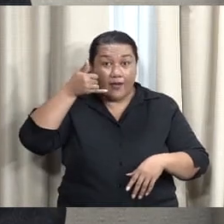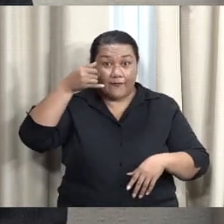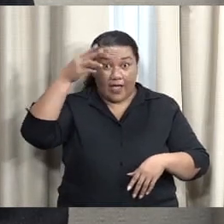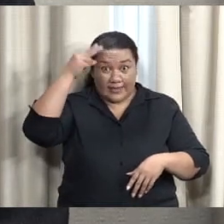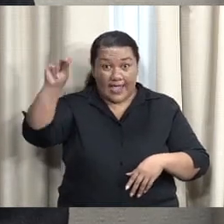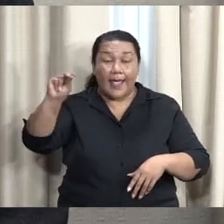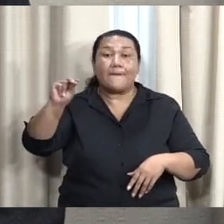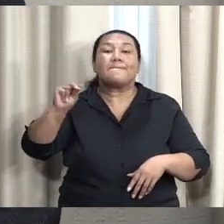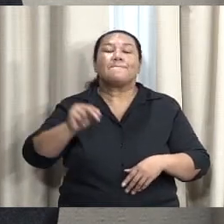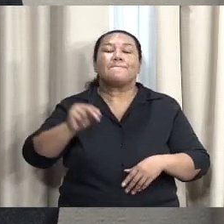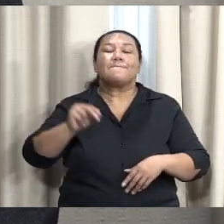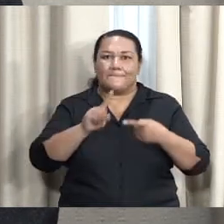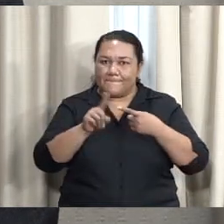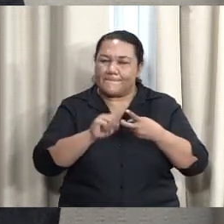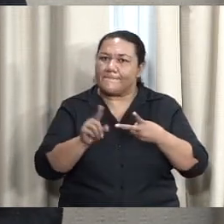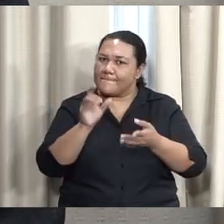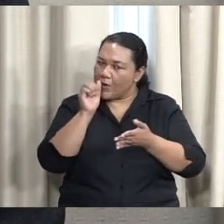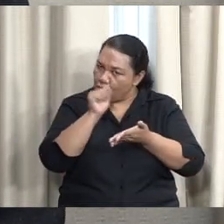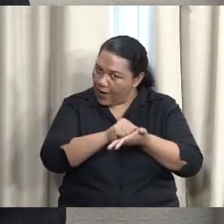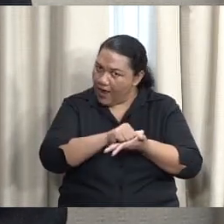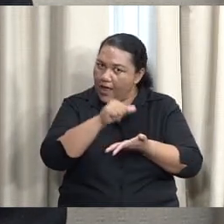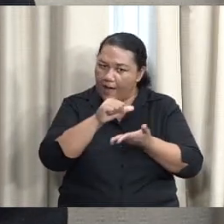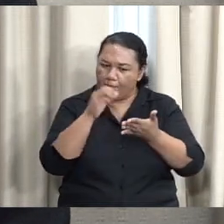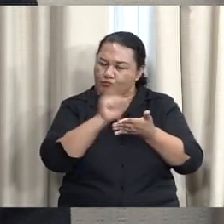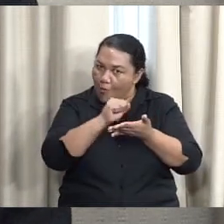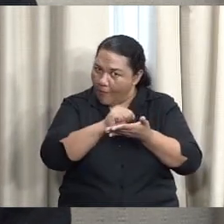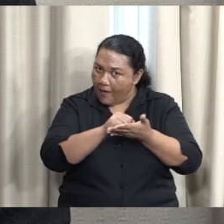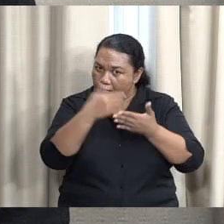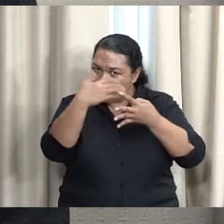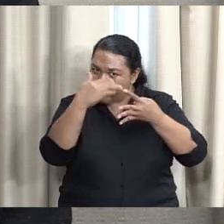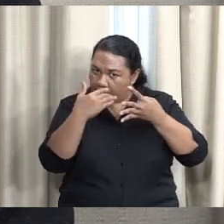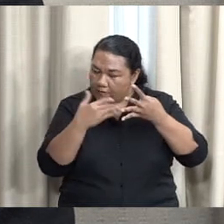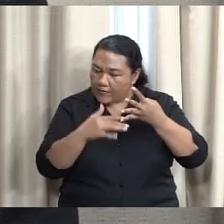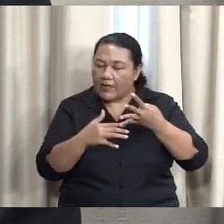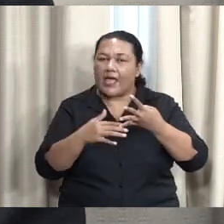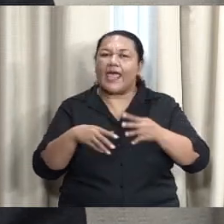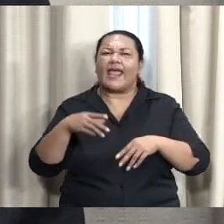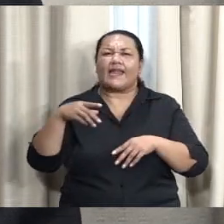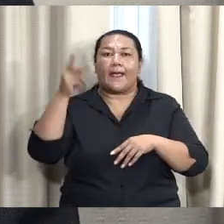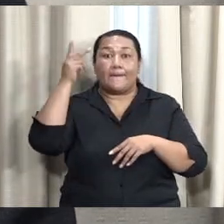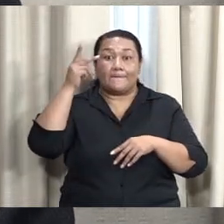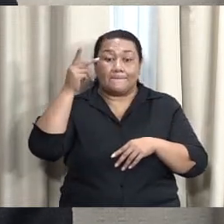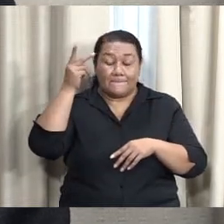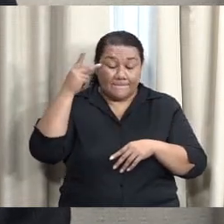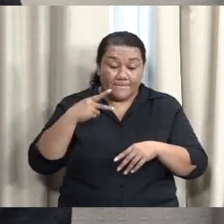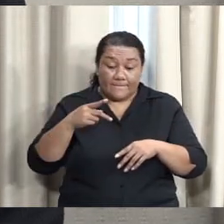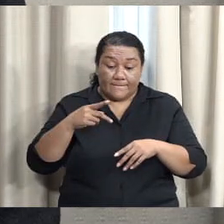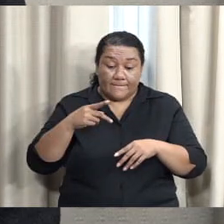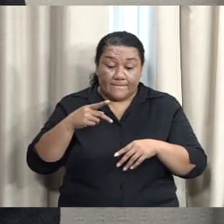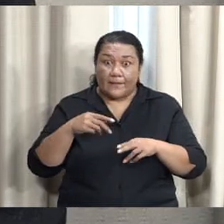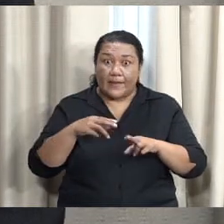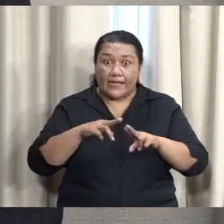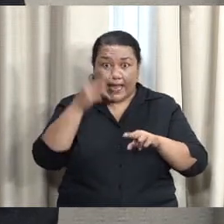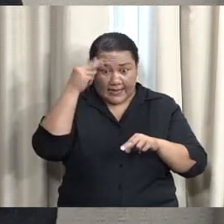correct and matches the parents' details on families. I'm also requesting parents to be vigilant